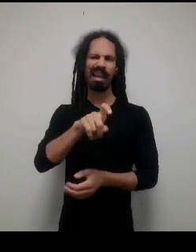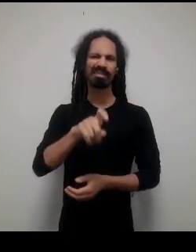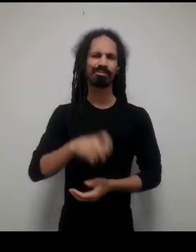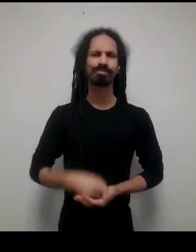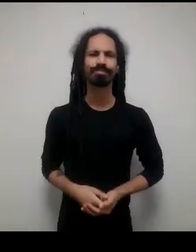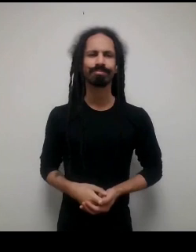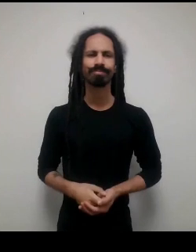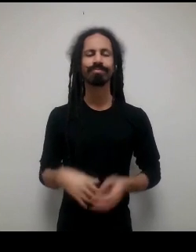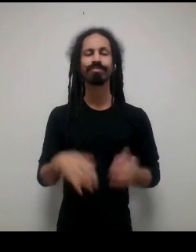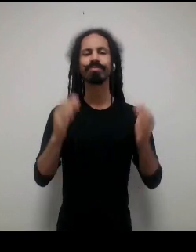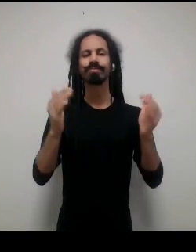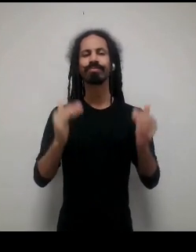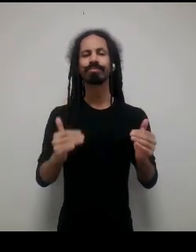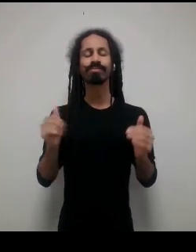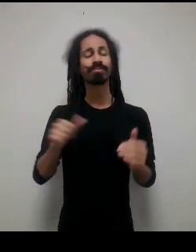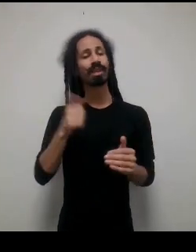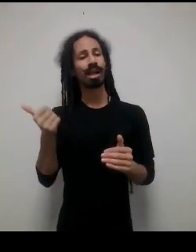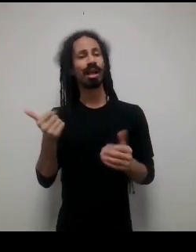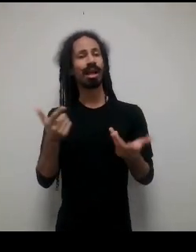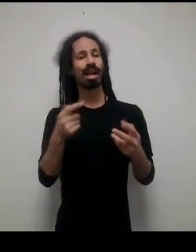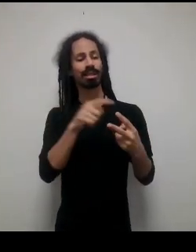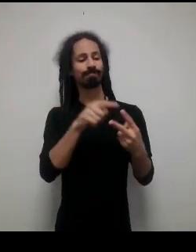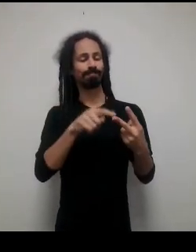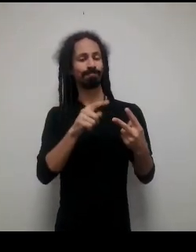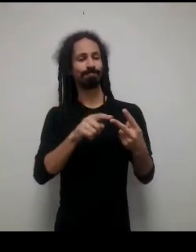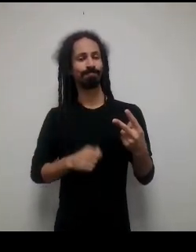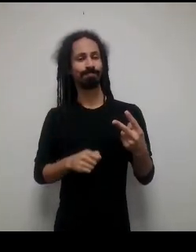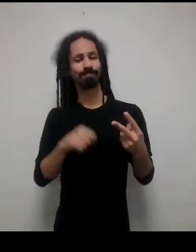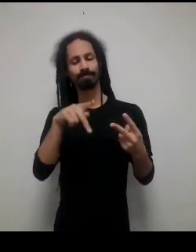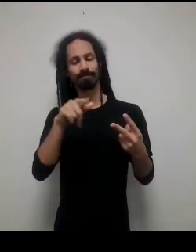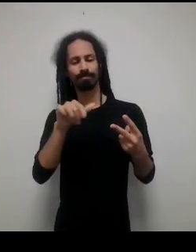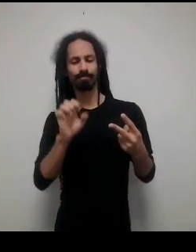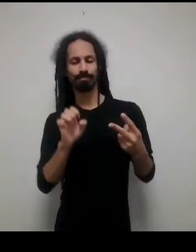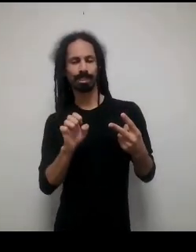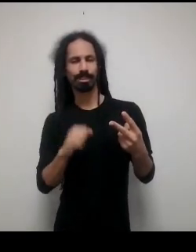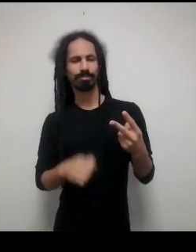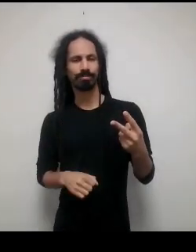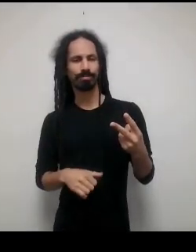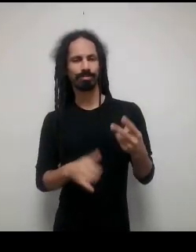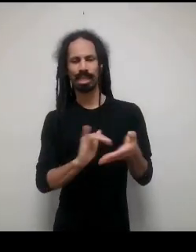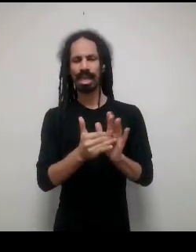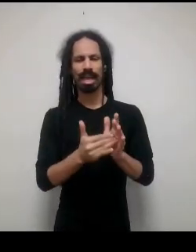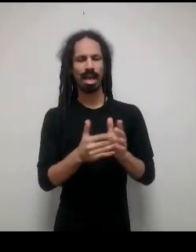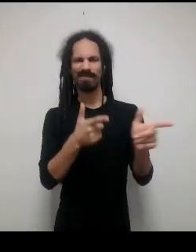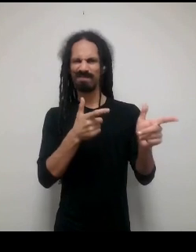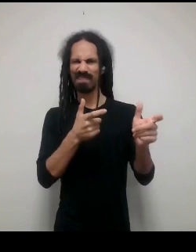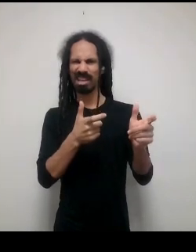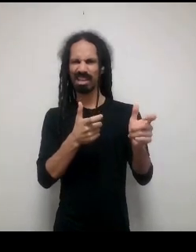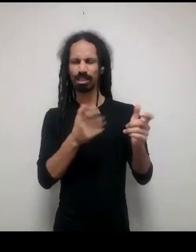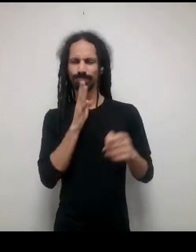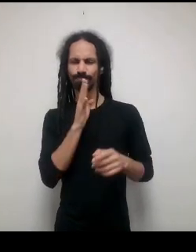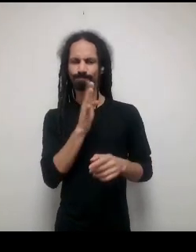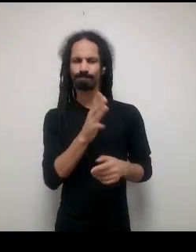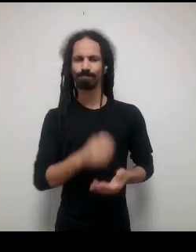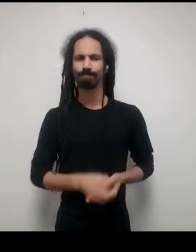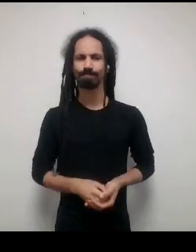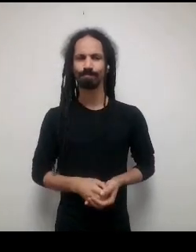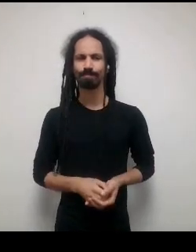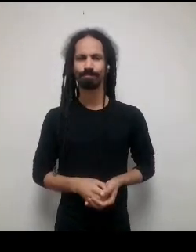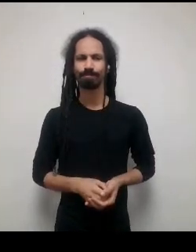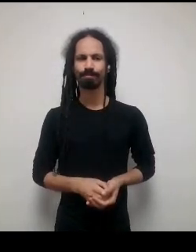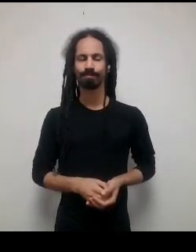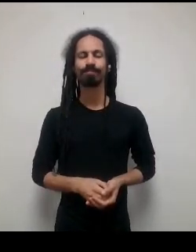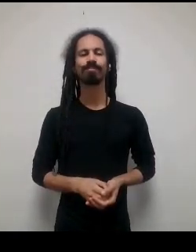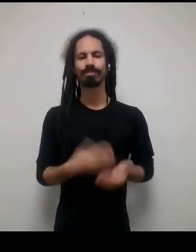Another aspect of vocal delivery is the pace, how quickly we're speaking. I have the same excerpt on the